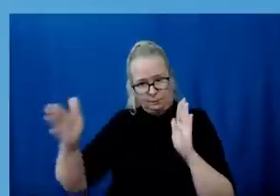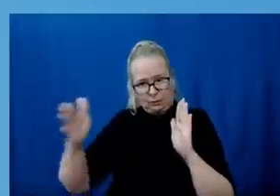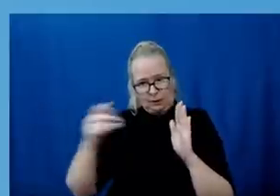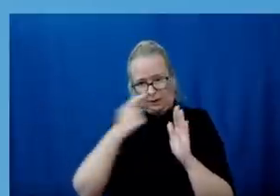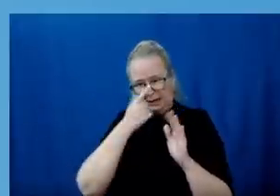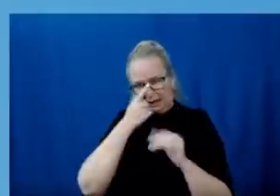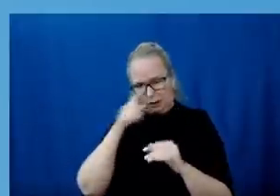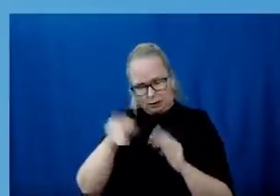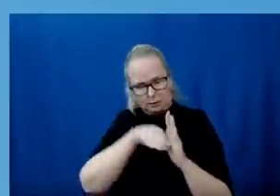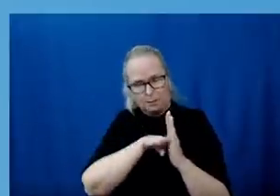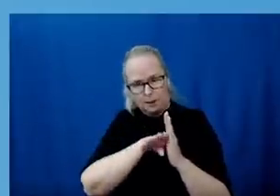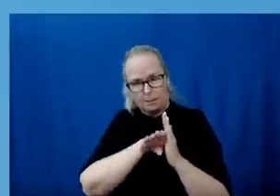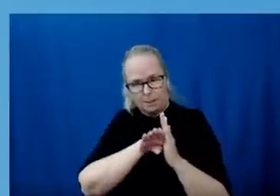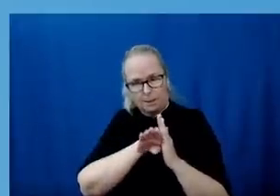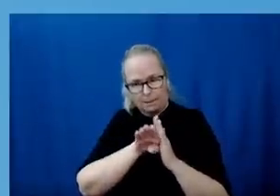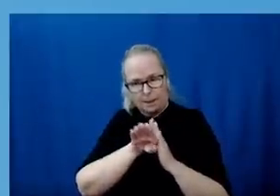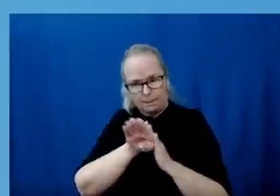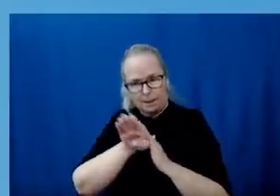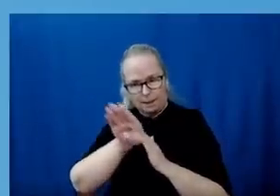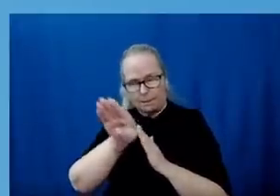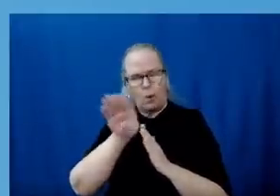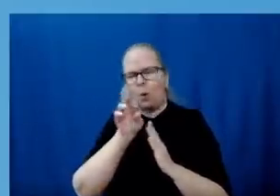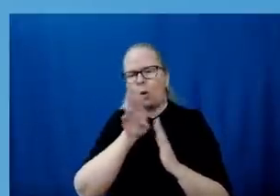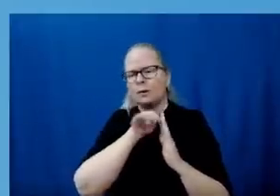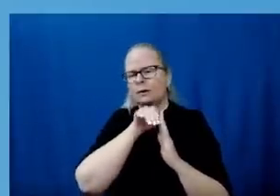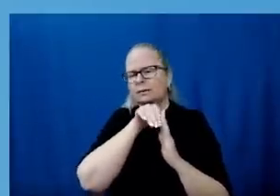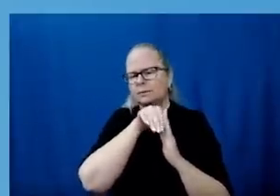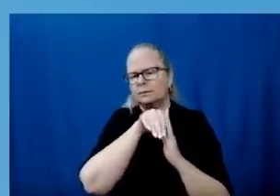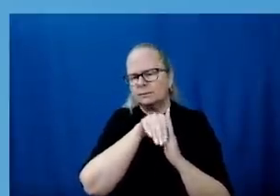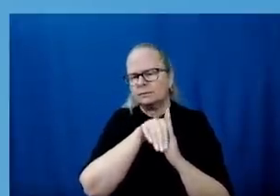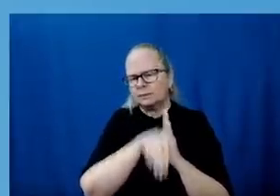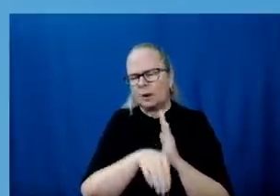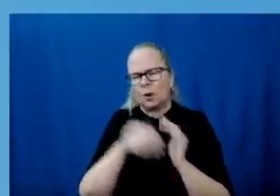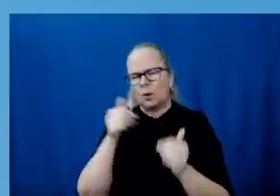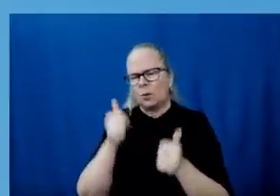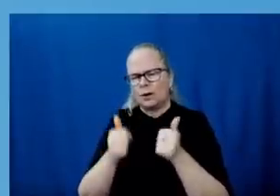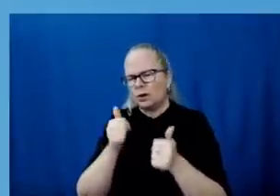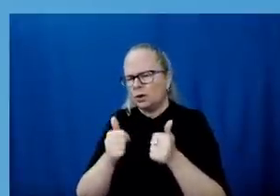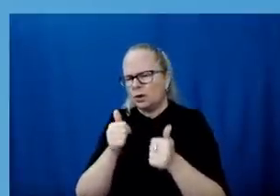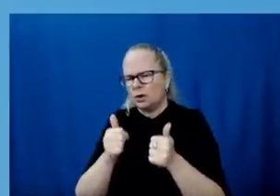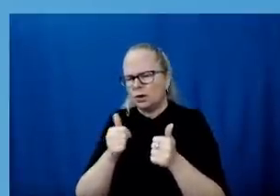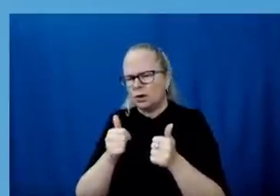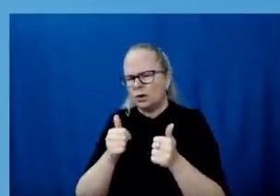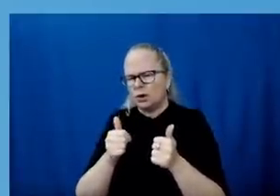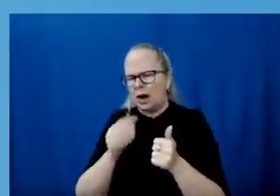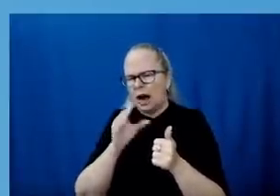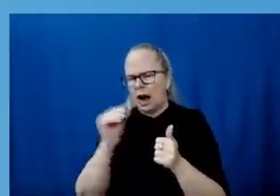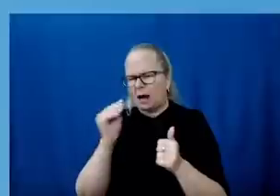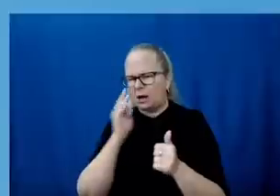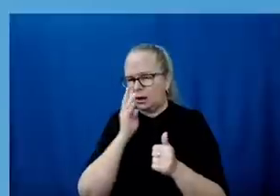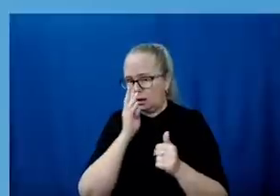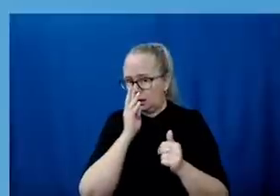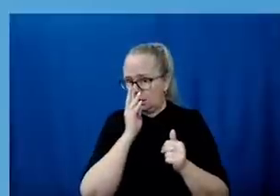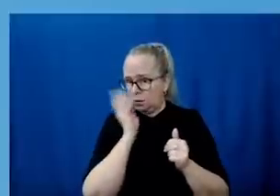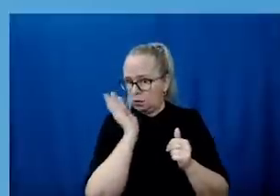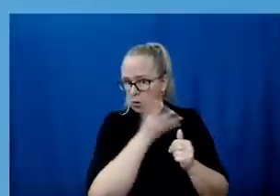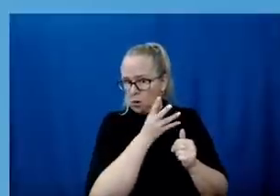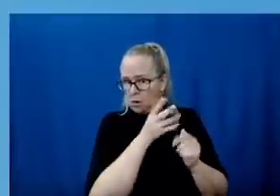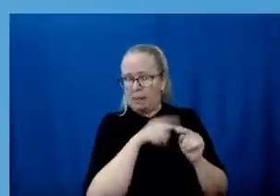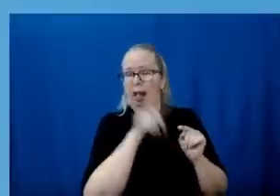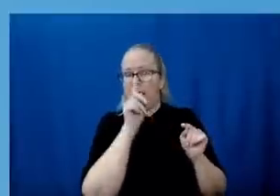that curve to keep going up or to keep going down, and I'm paying less attention